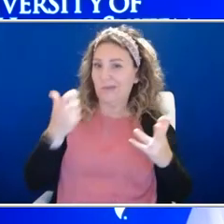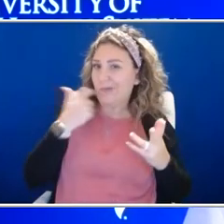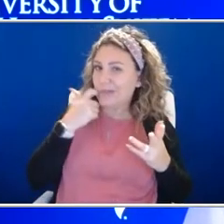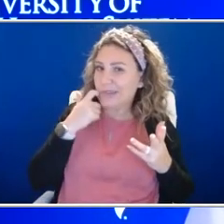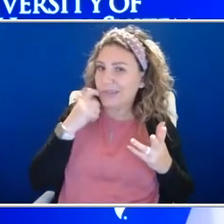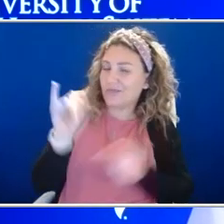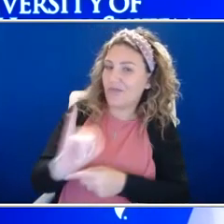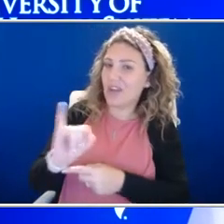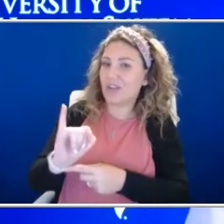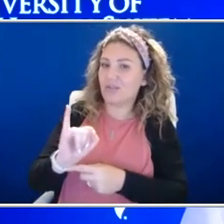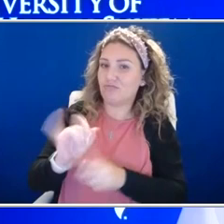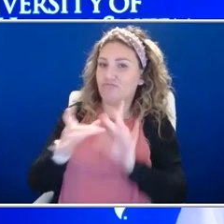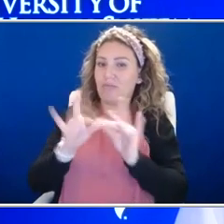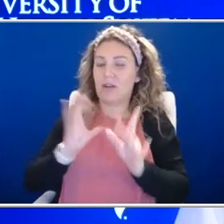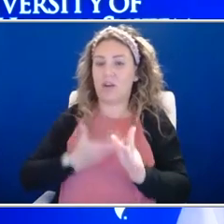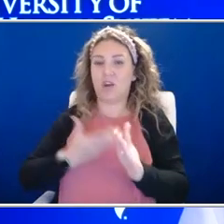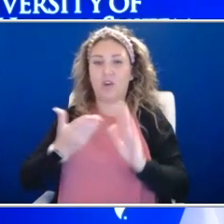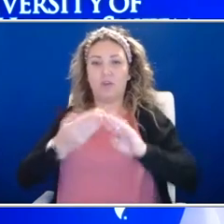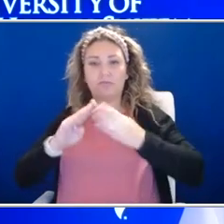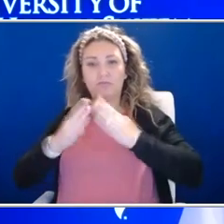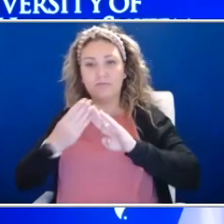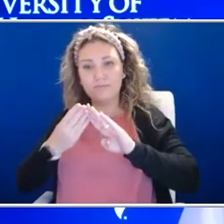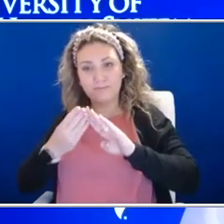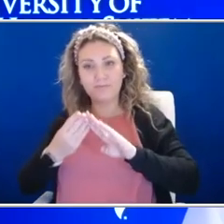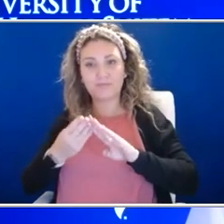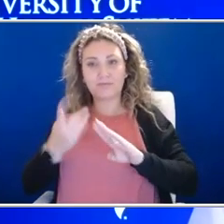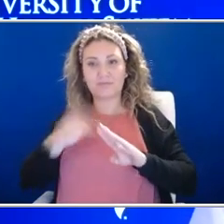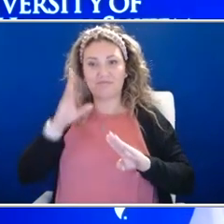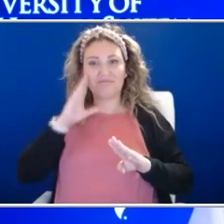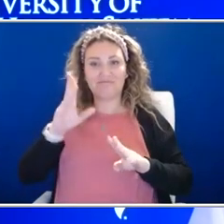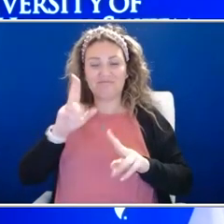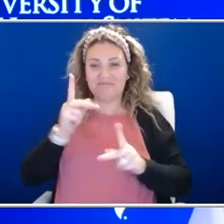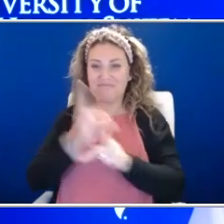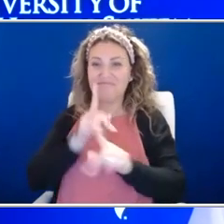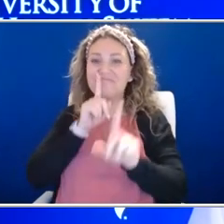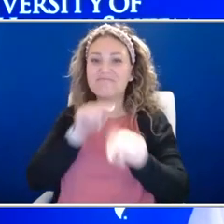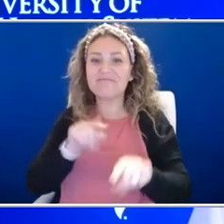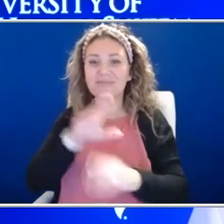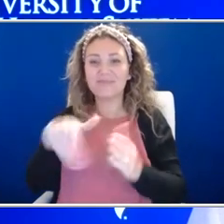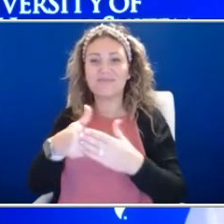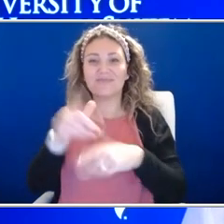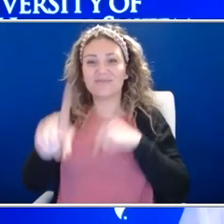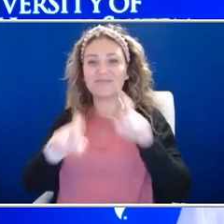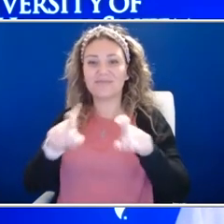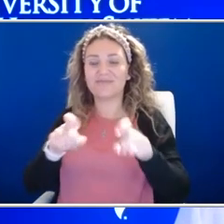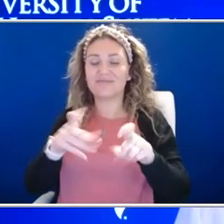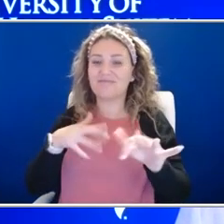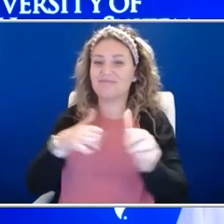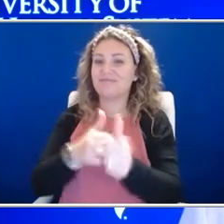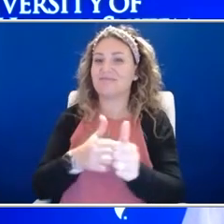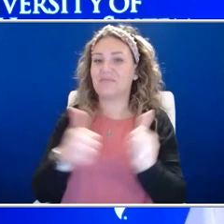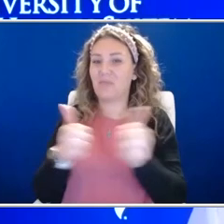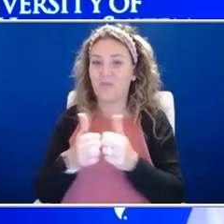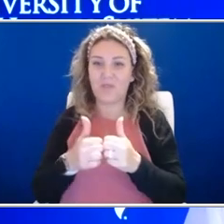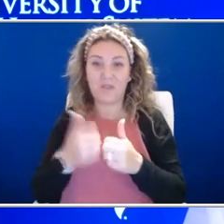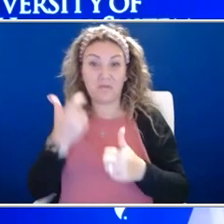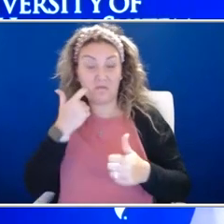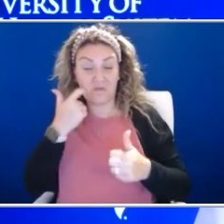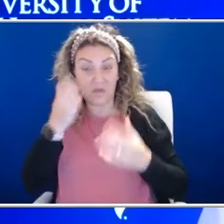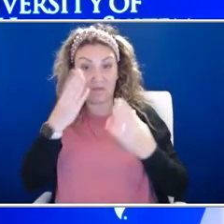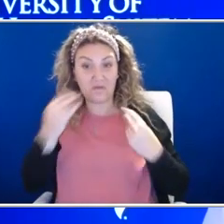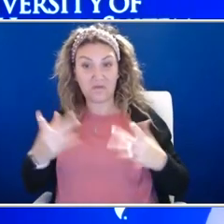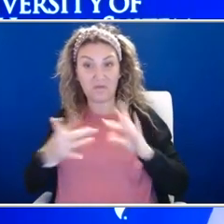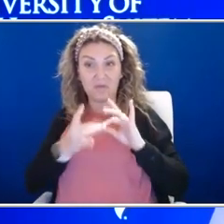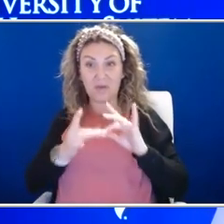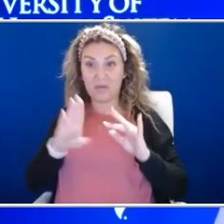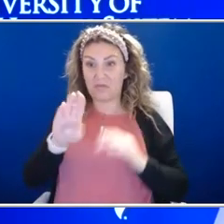community. So we will keep answering those questions and keep up to date with the latest information about boosters. And